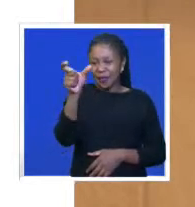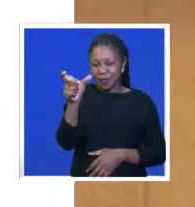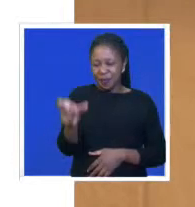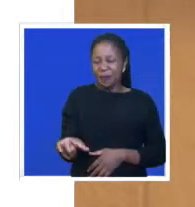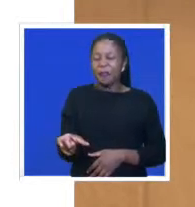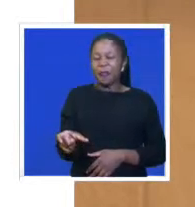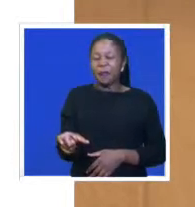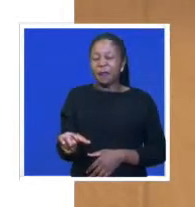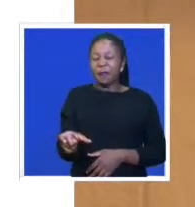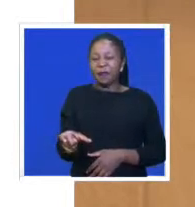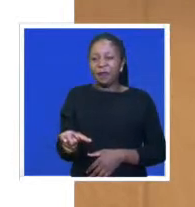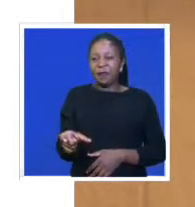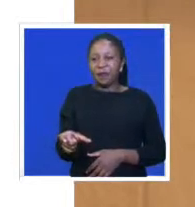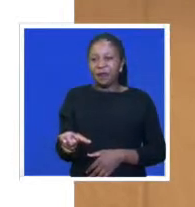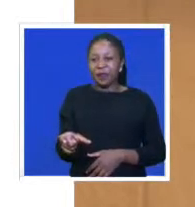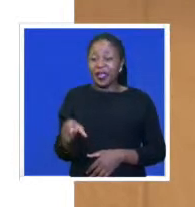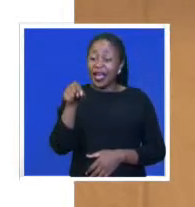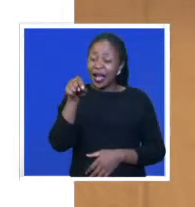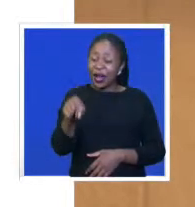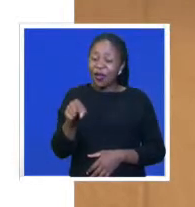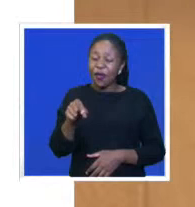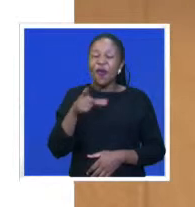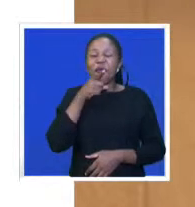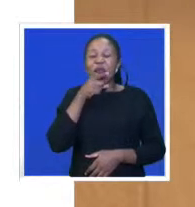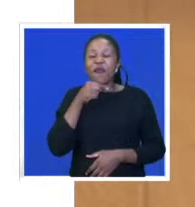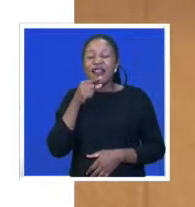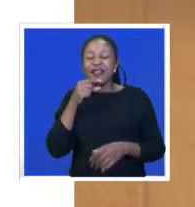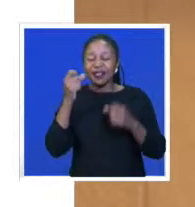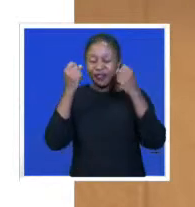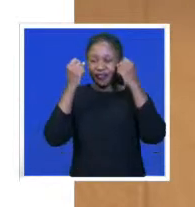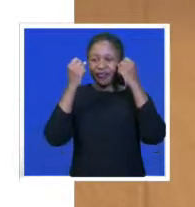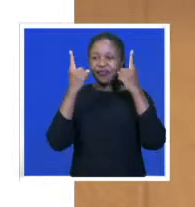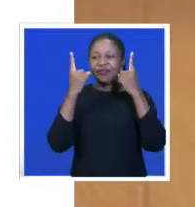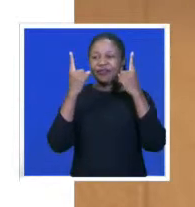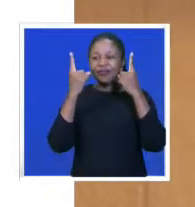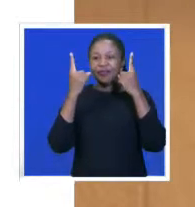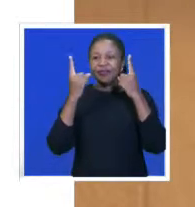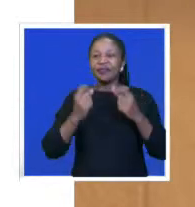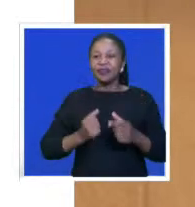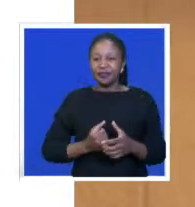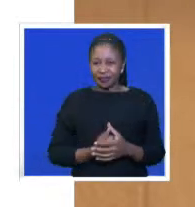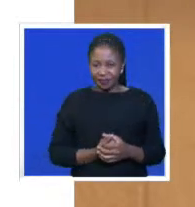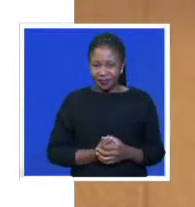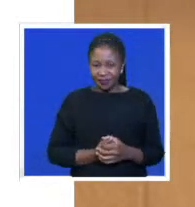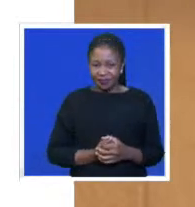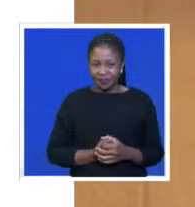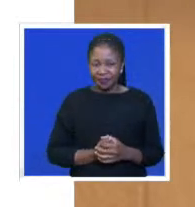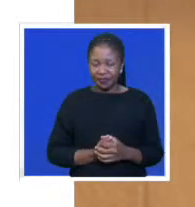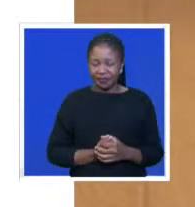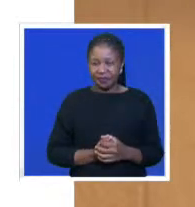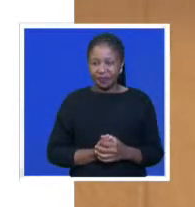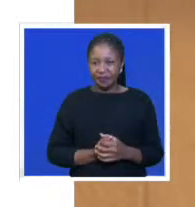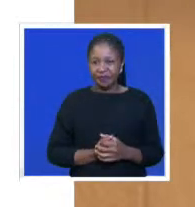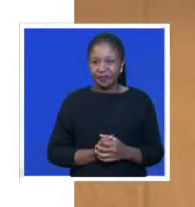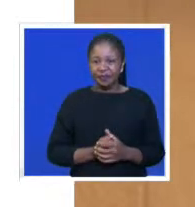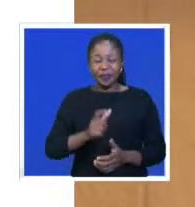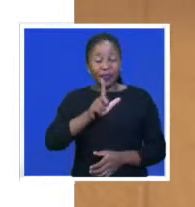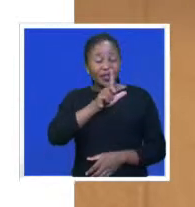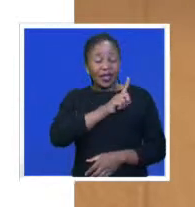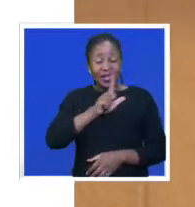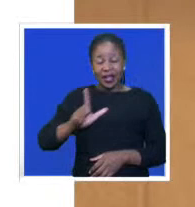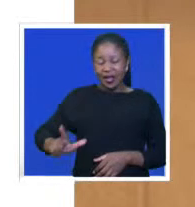became a living being." I'll read that again. "Then the Lord